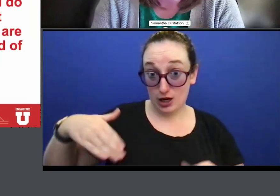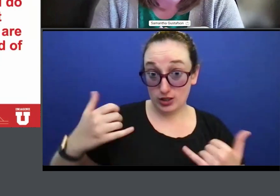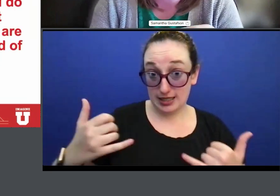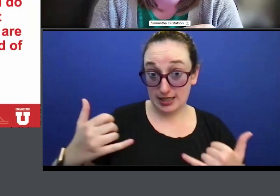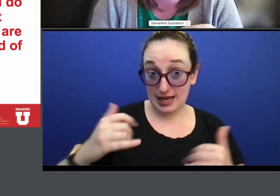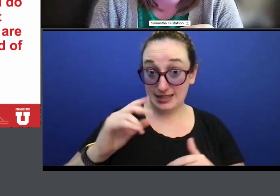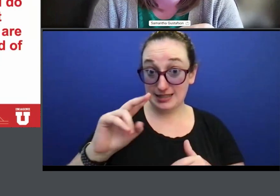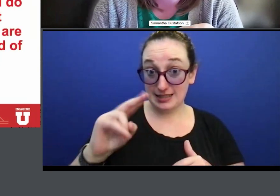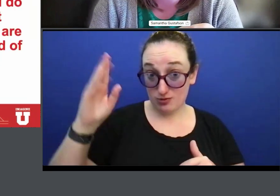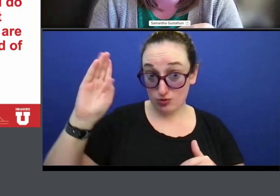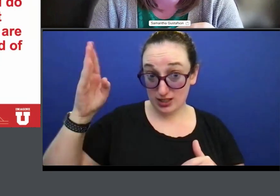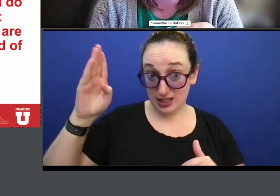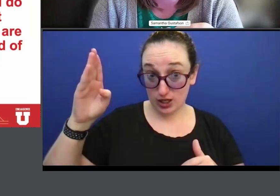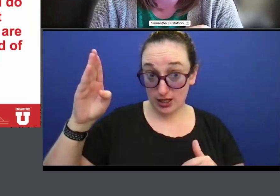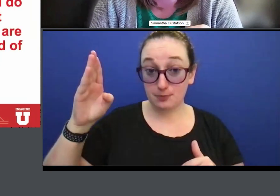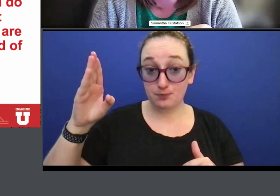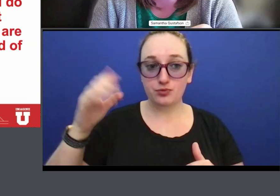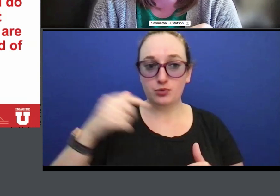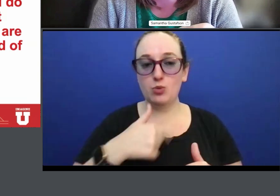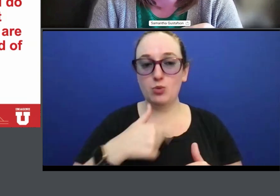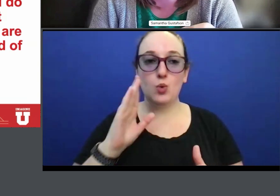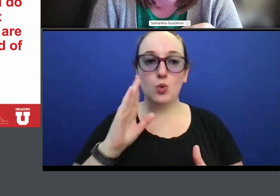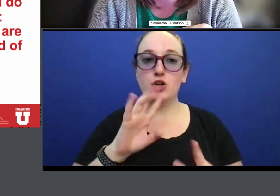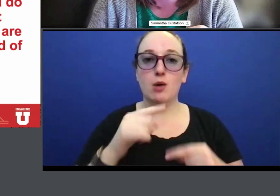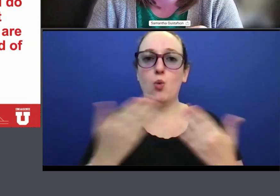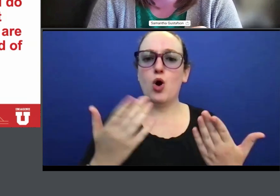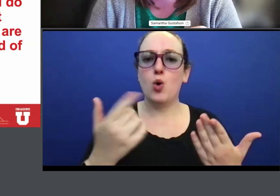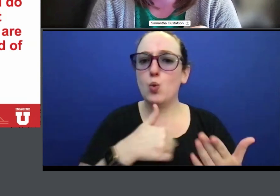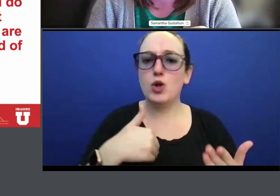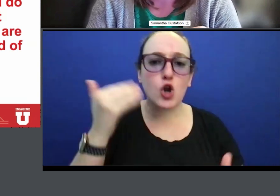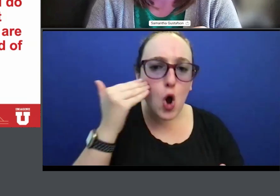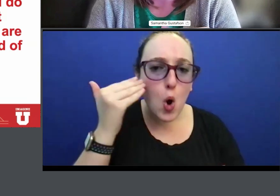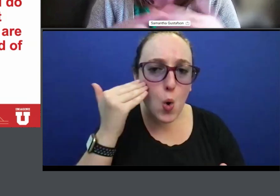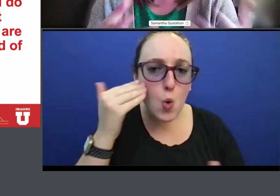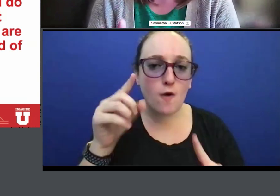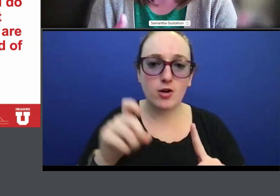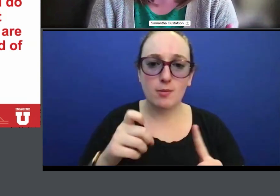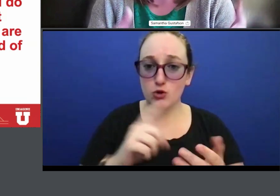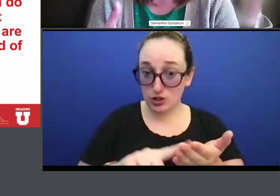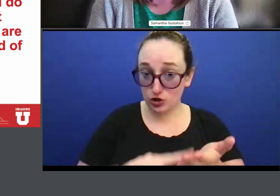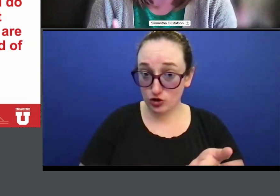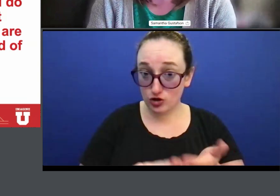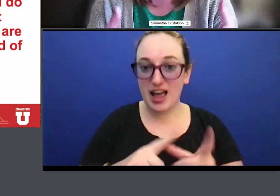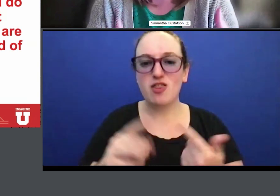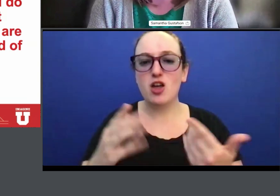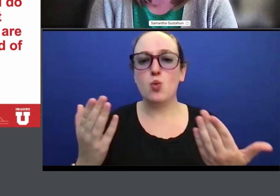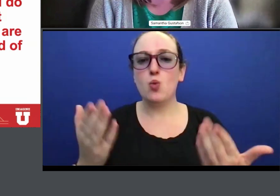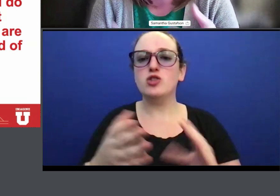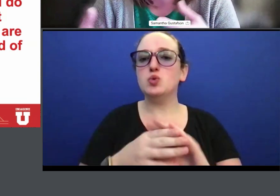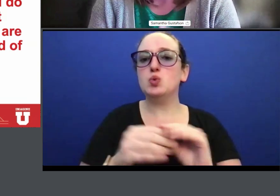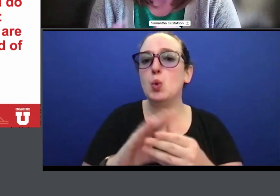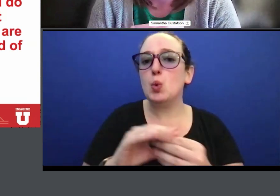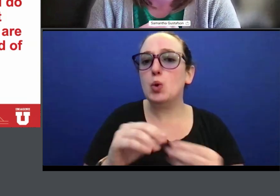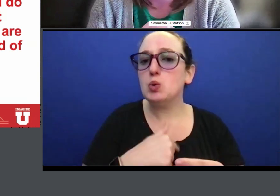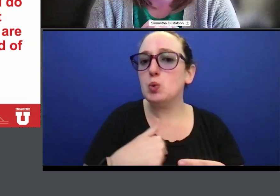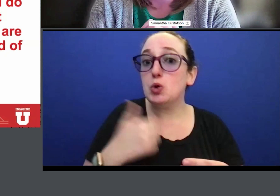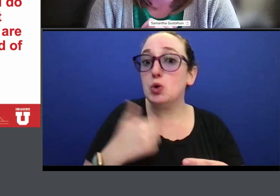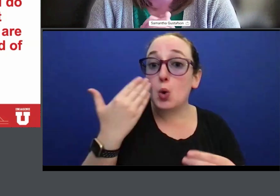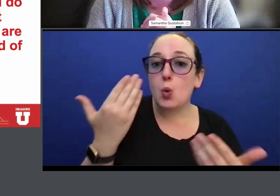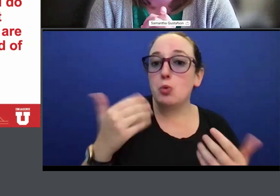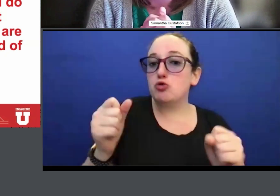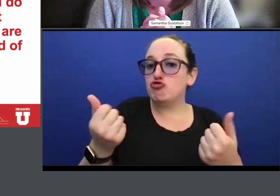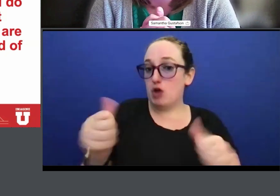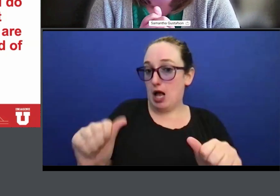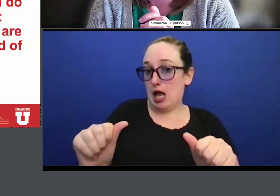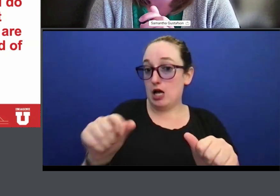we are going to talk about what we know from the research and what anecdotally tools we have that